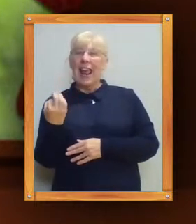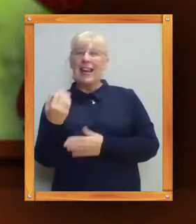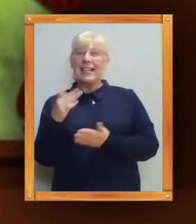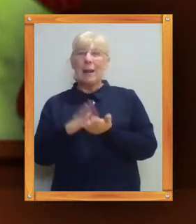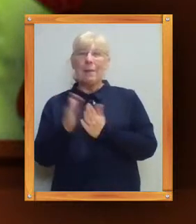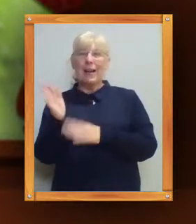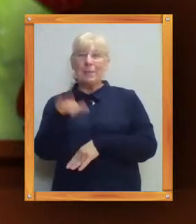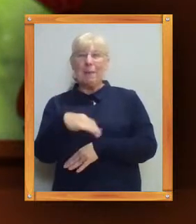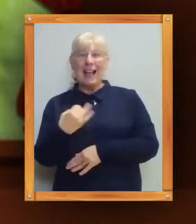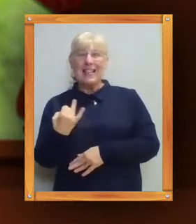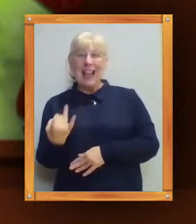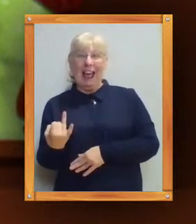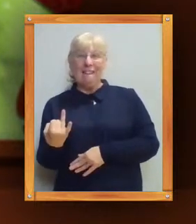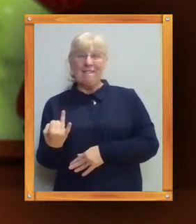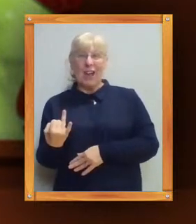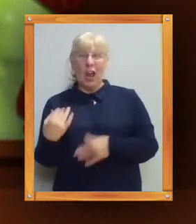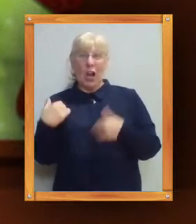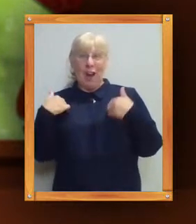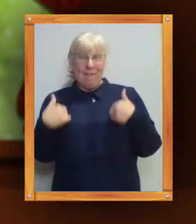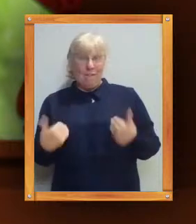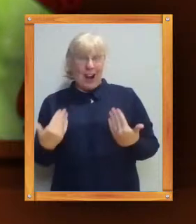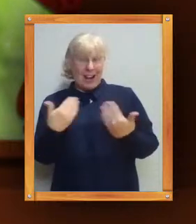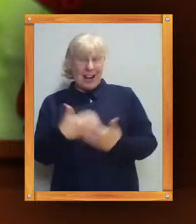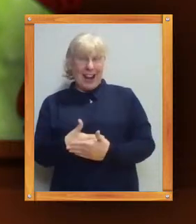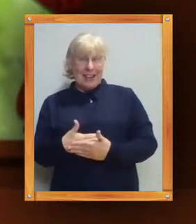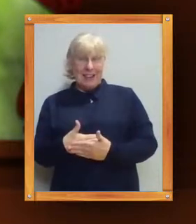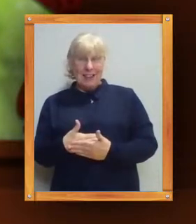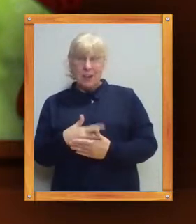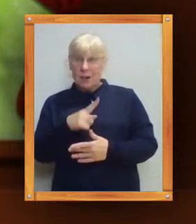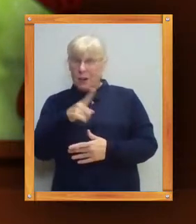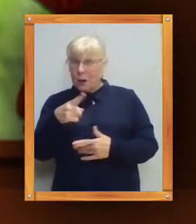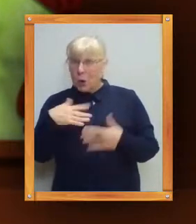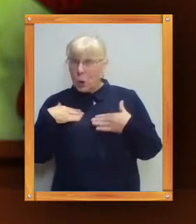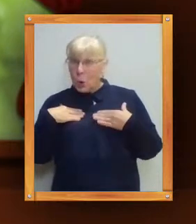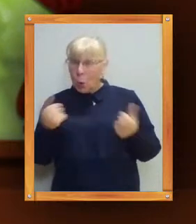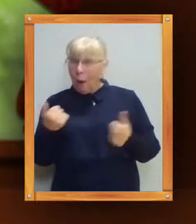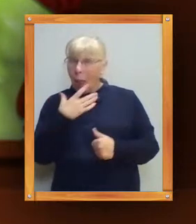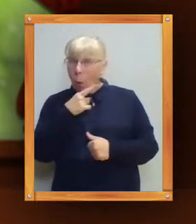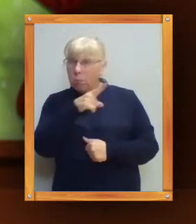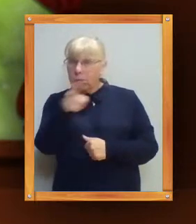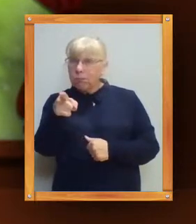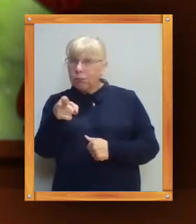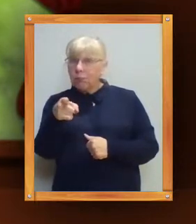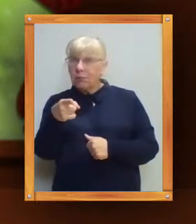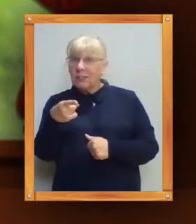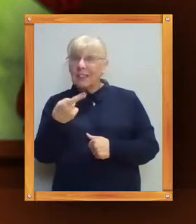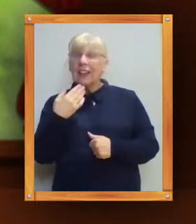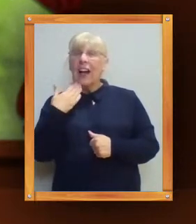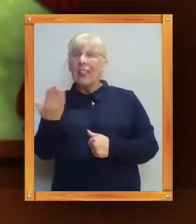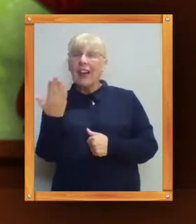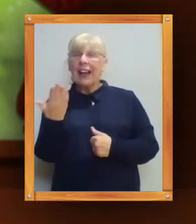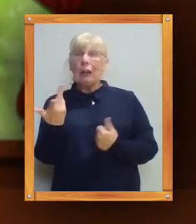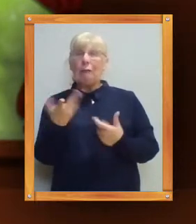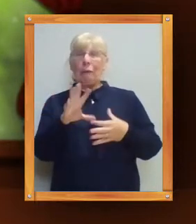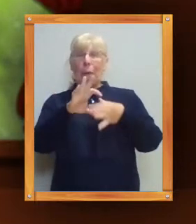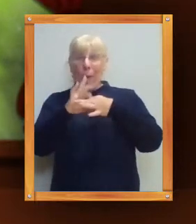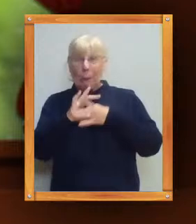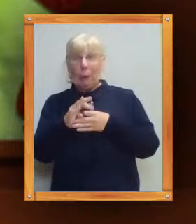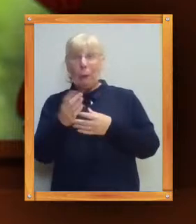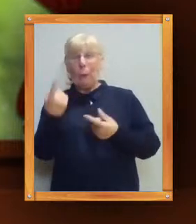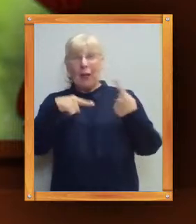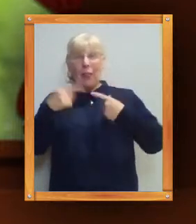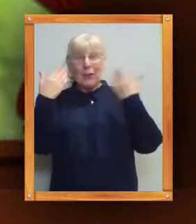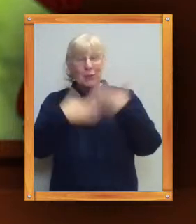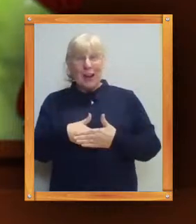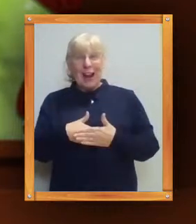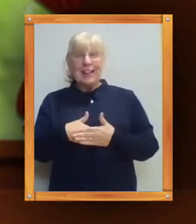on Friday night, and I hope you're well. Thank you so much for spending your night with us. We've got lots of your messages coming in here tonight for the Randalstown switch-on. I'm